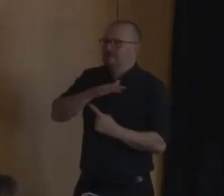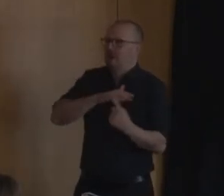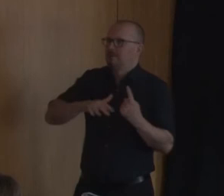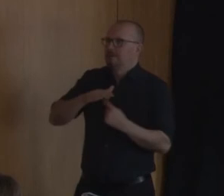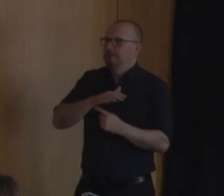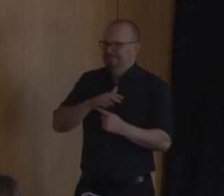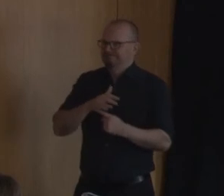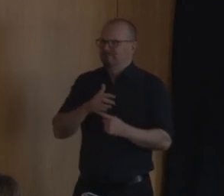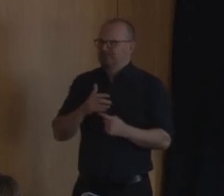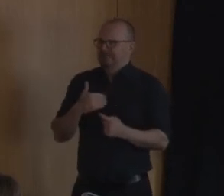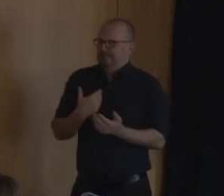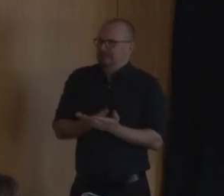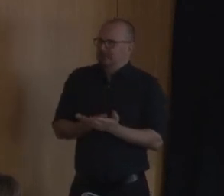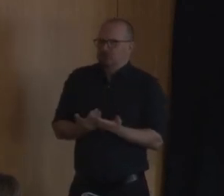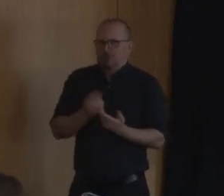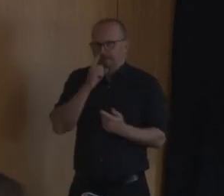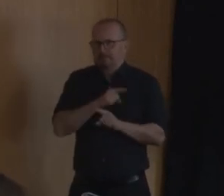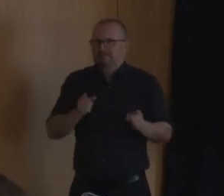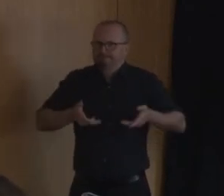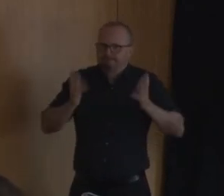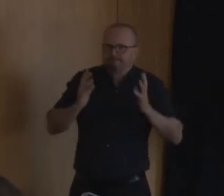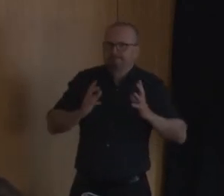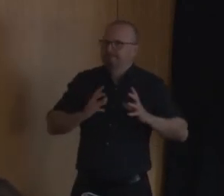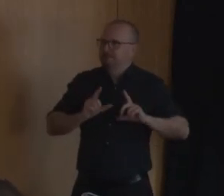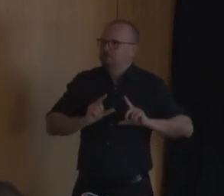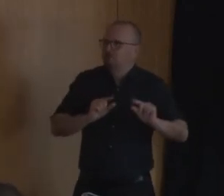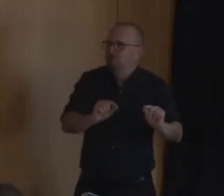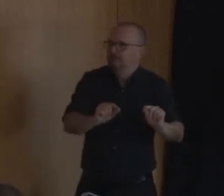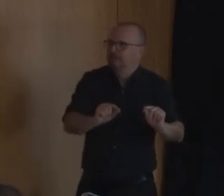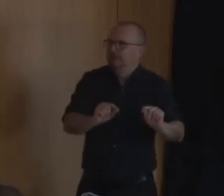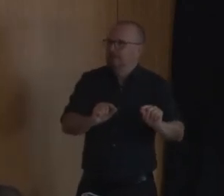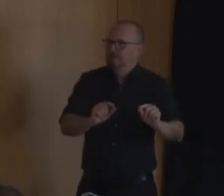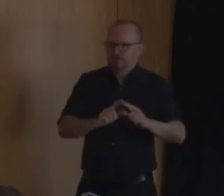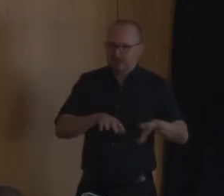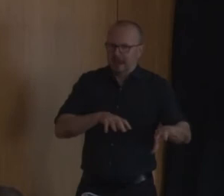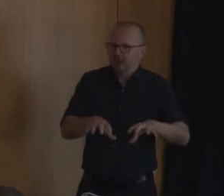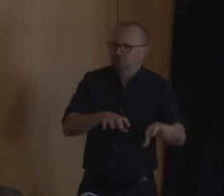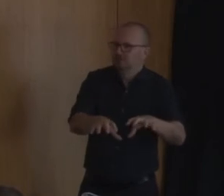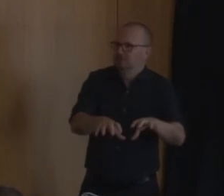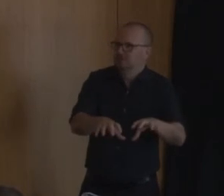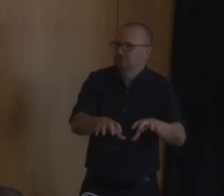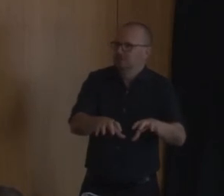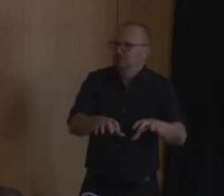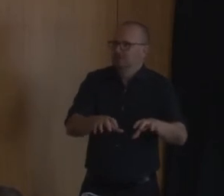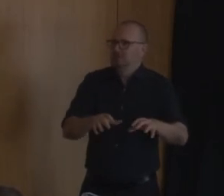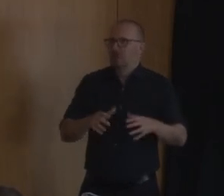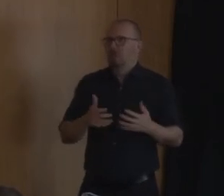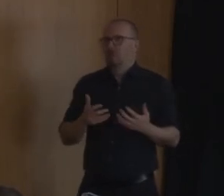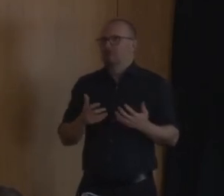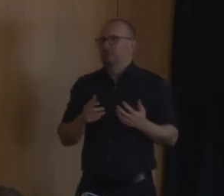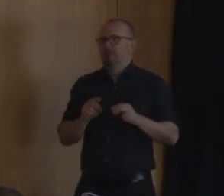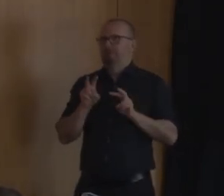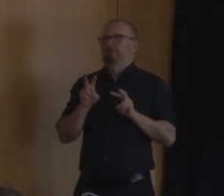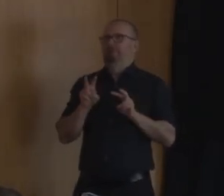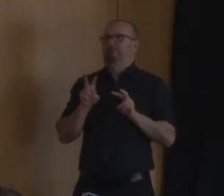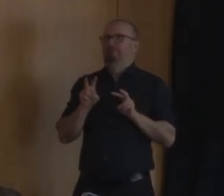is as important as participation for learning, as you see here. So it's not a failure for visitors to watch.